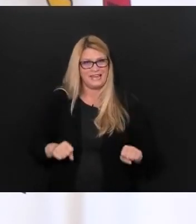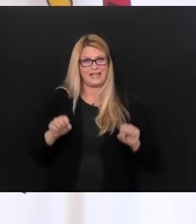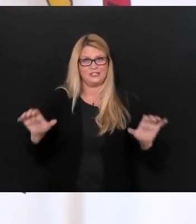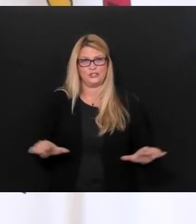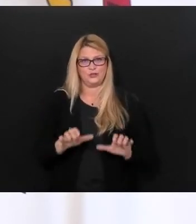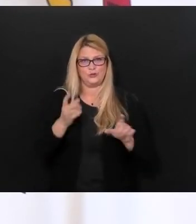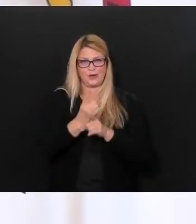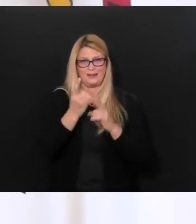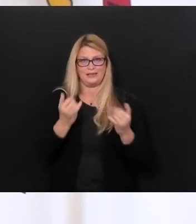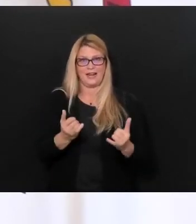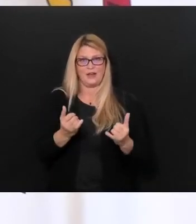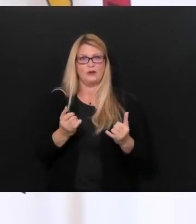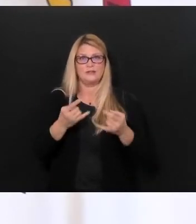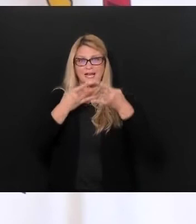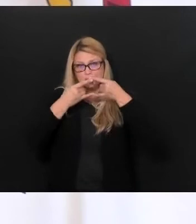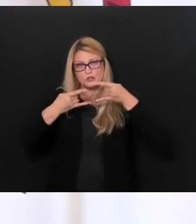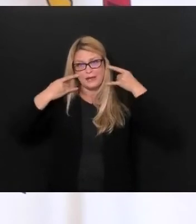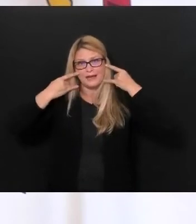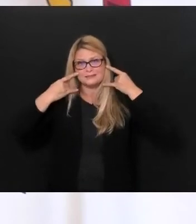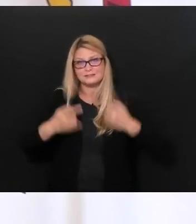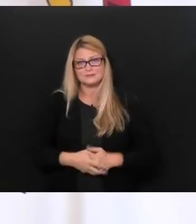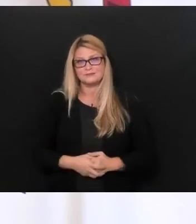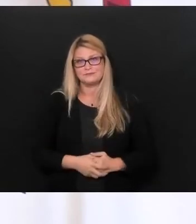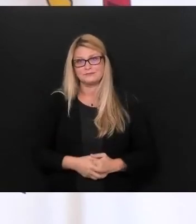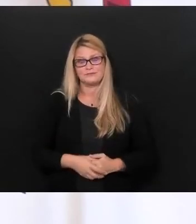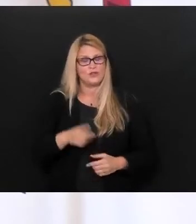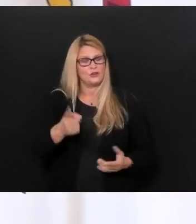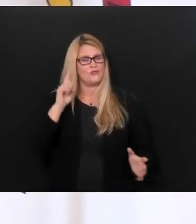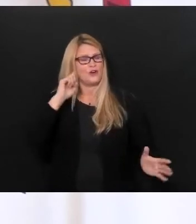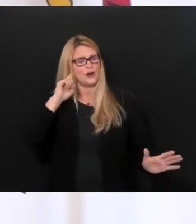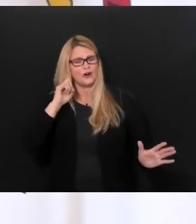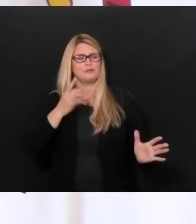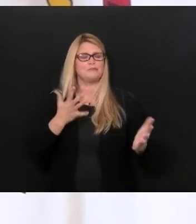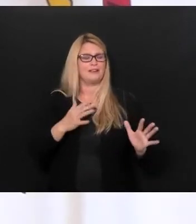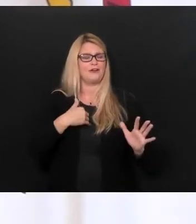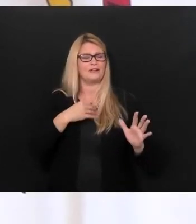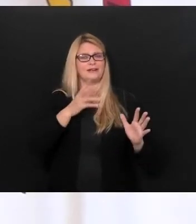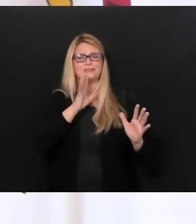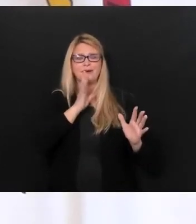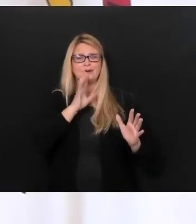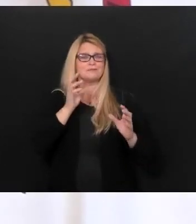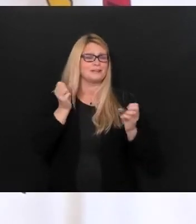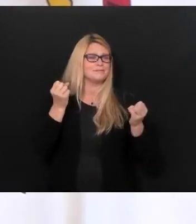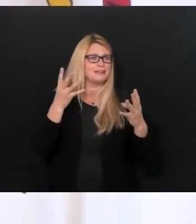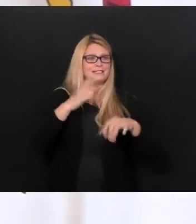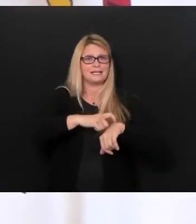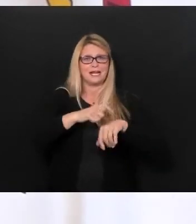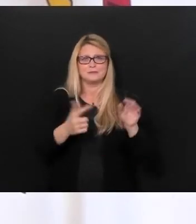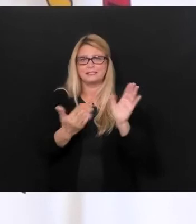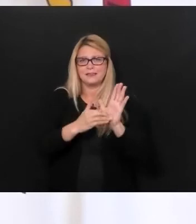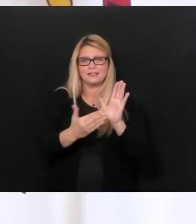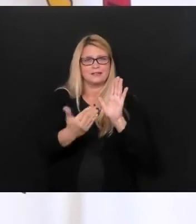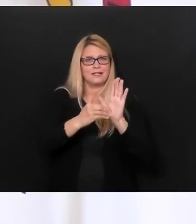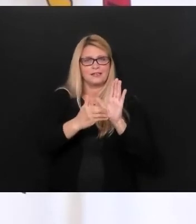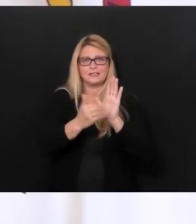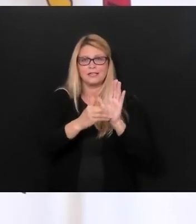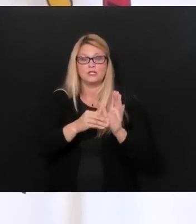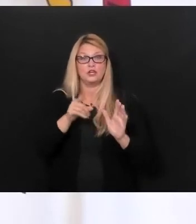is wear those masks. Now you've heard me and heard me and heard me. And you're going to